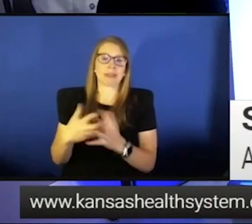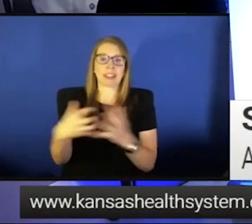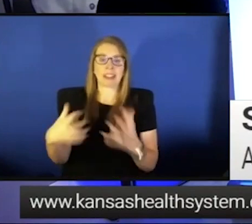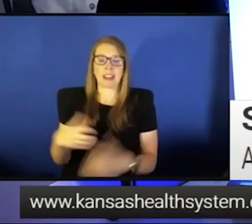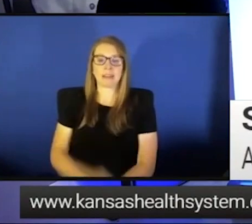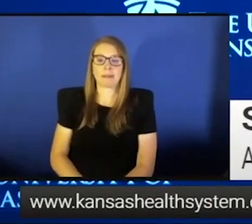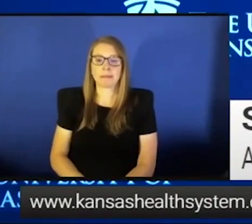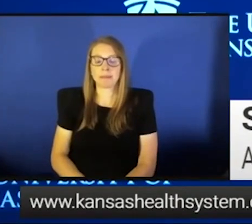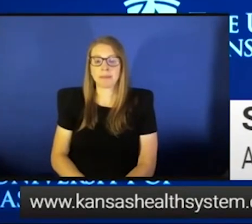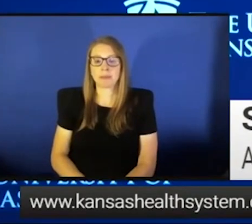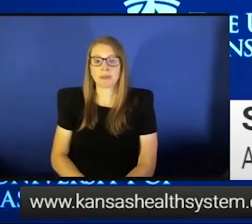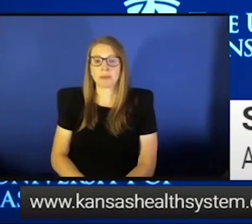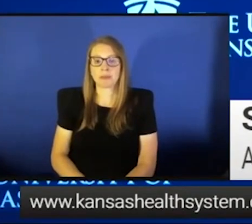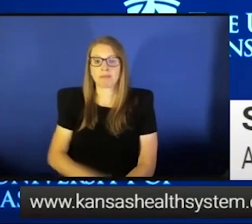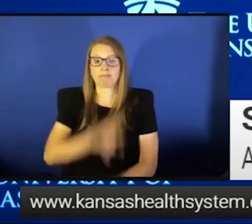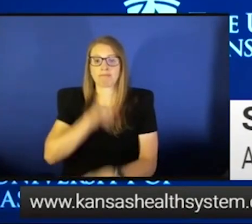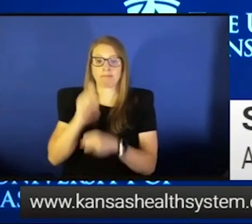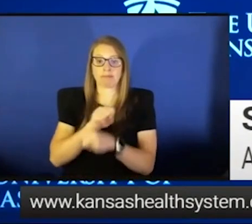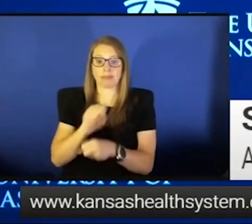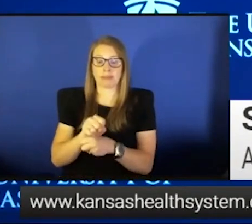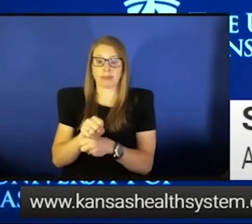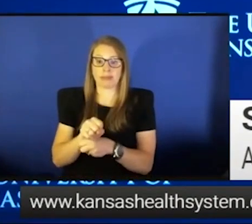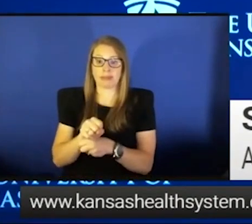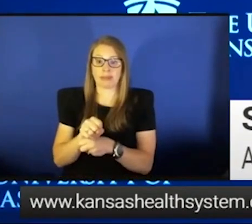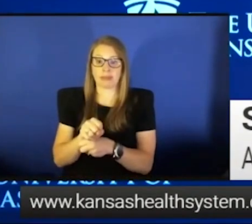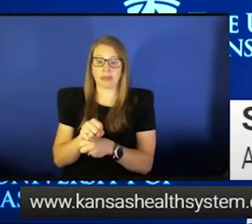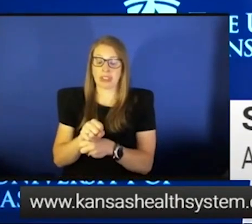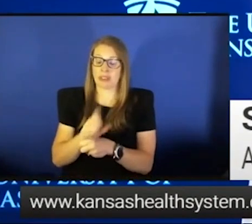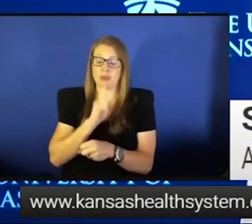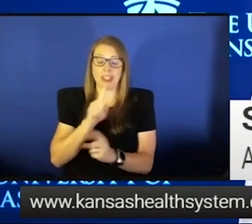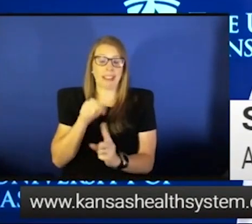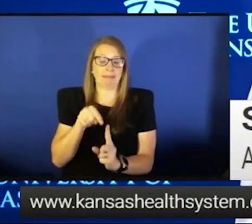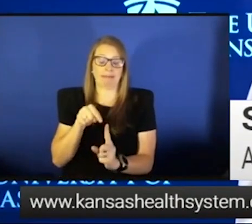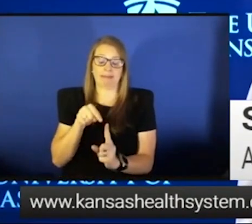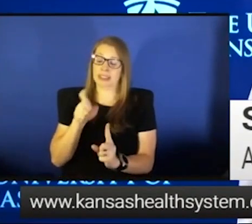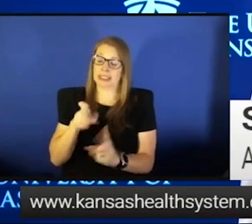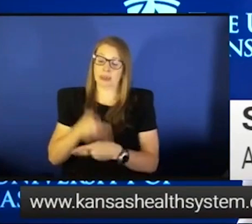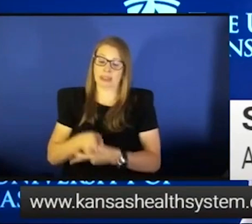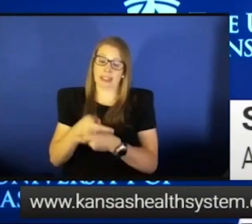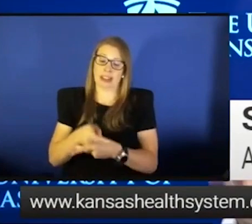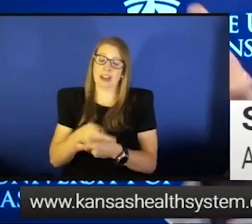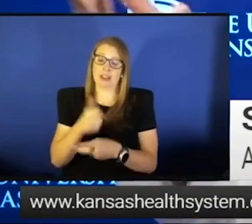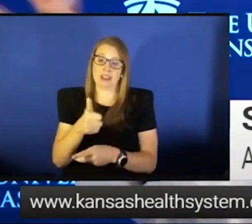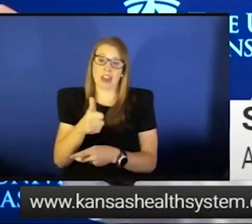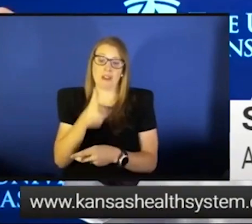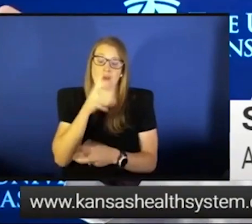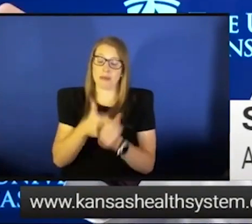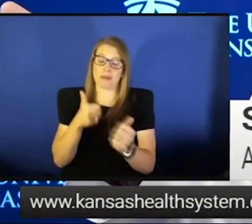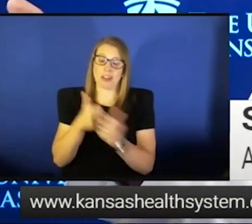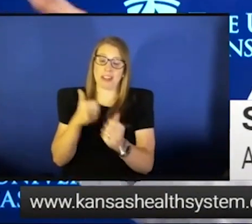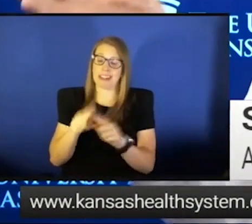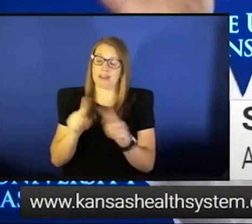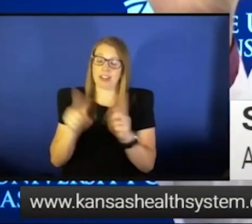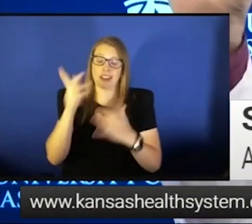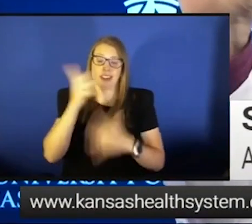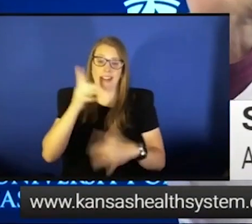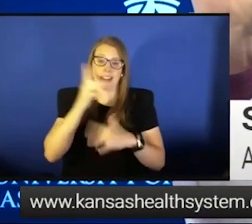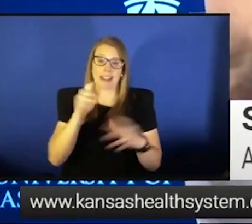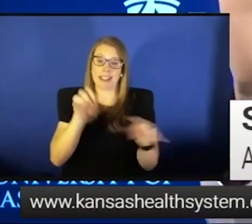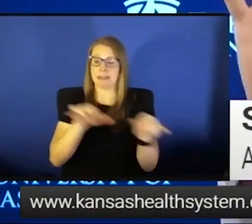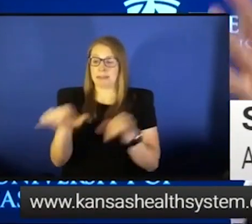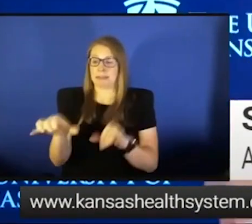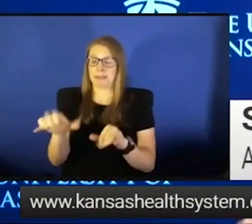a lot, that really at the end of the day, it's taking good care of yourself. There's the prevention from all sorts of diseases. And there's so much similarity between